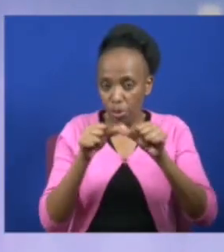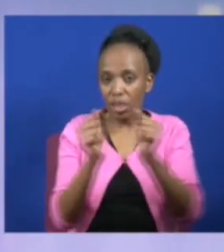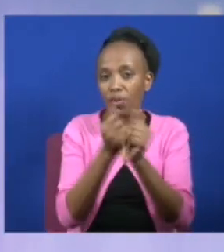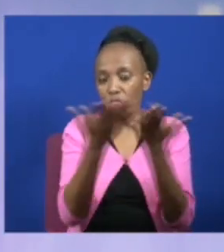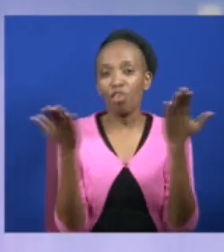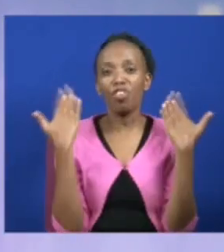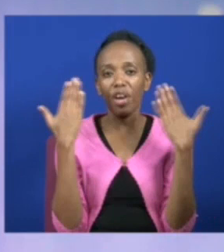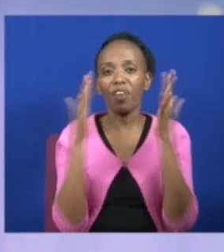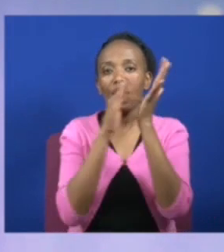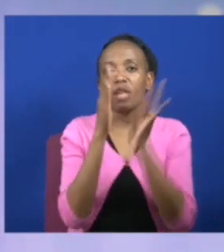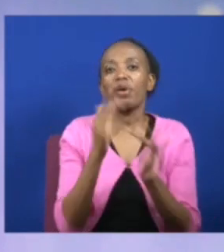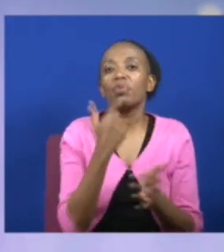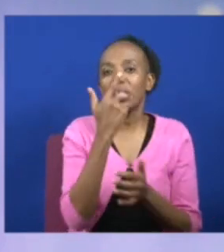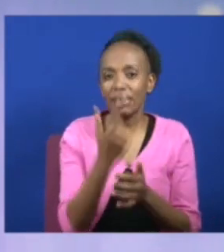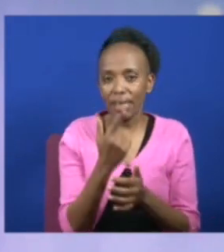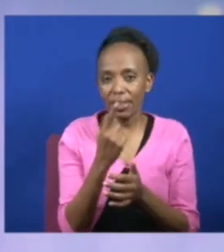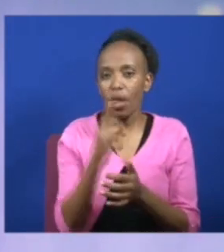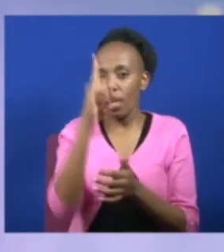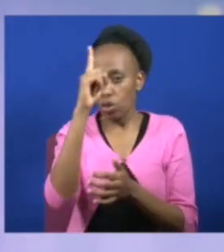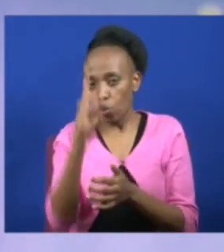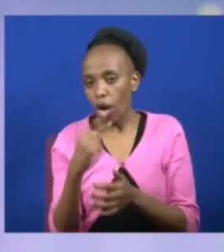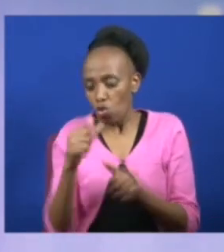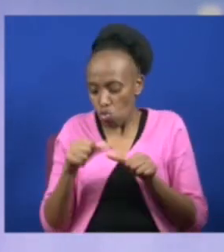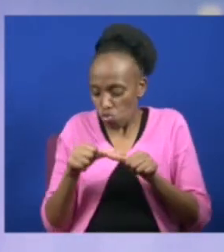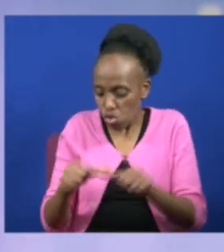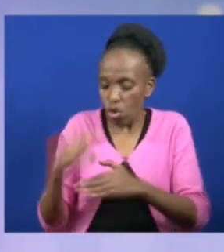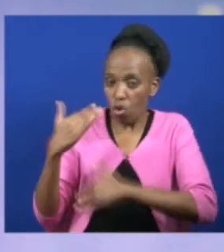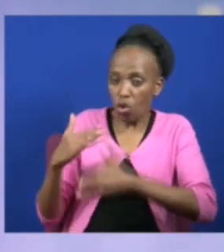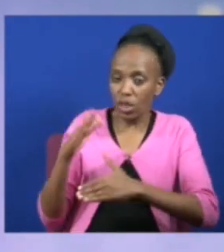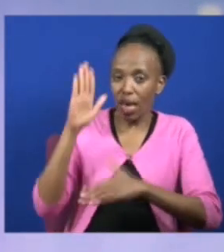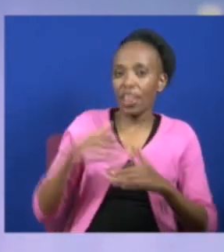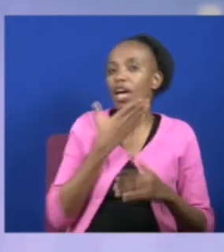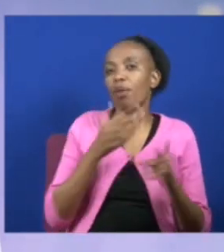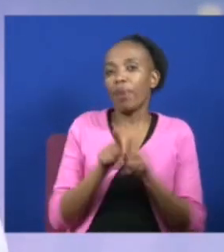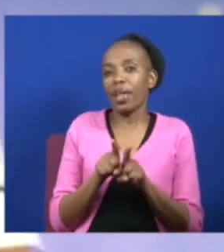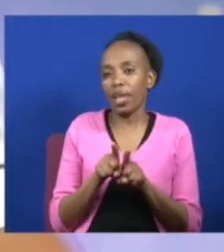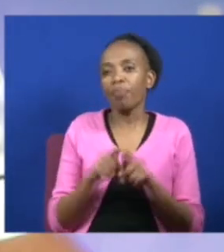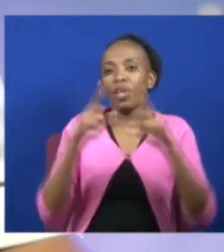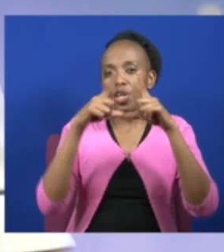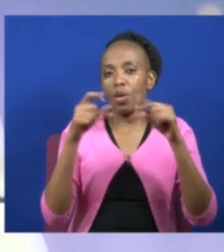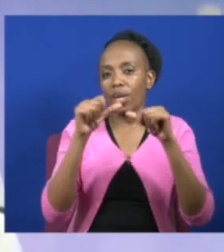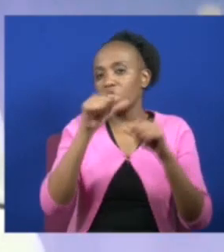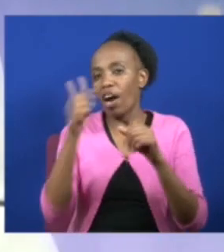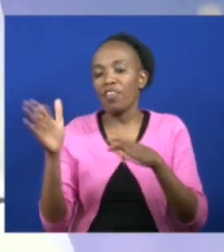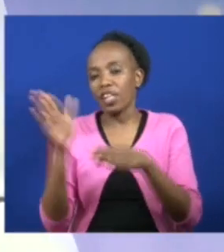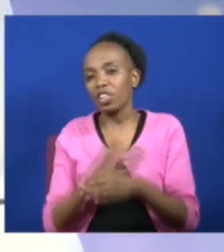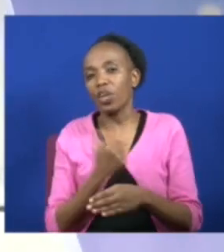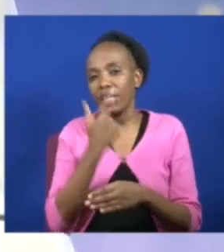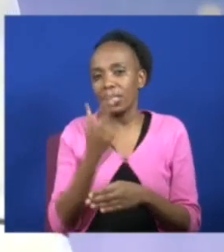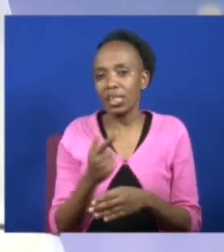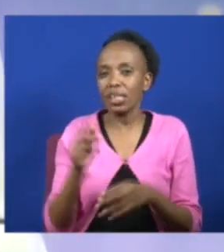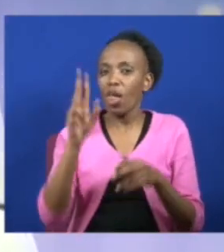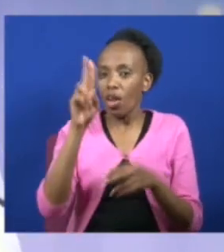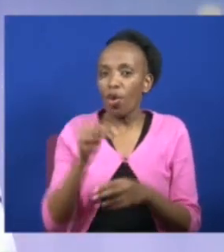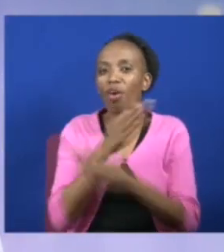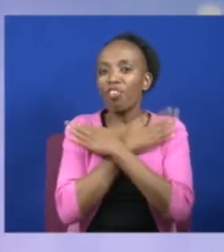forever. The Bible says he's one who sticks closer than a brother. In the words of another hymn, it says, there's not